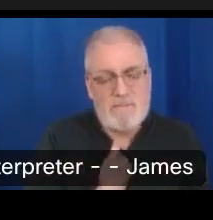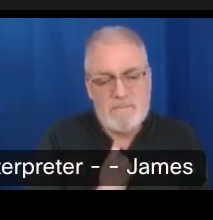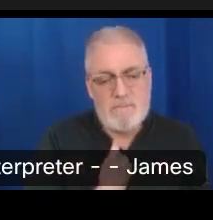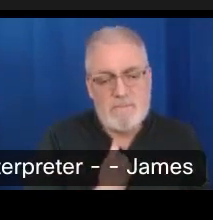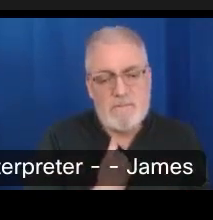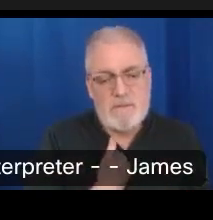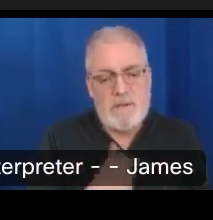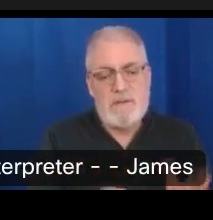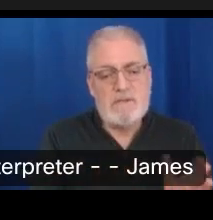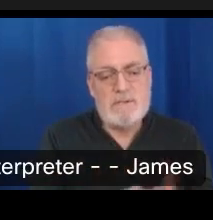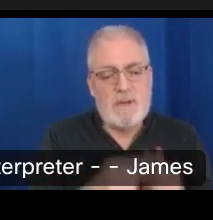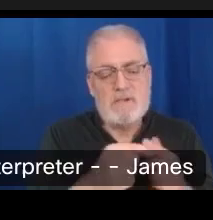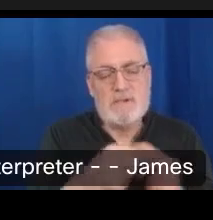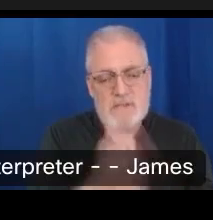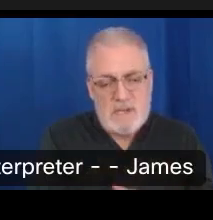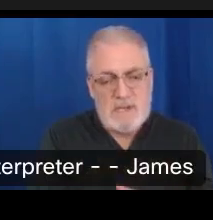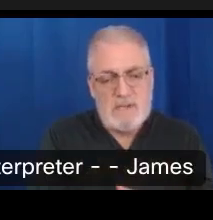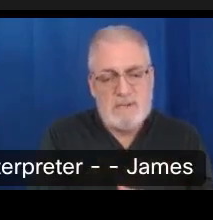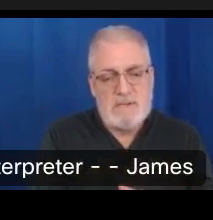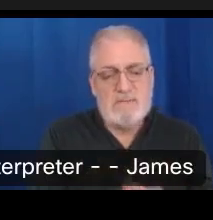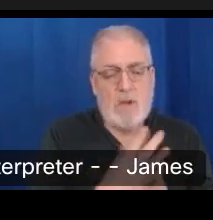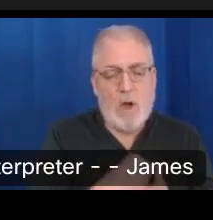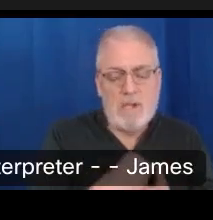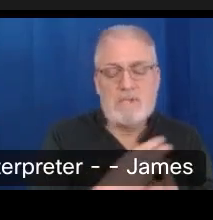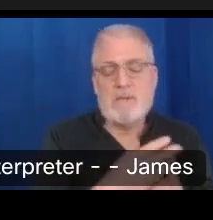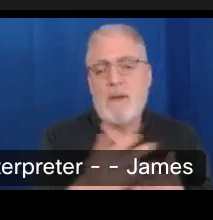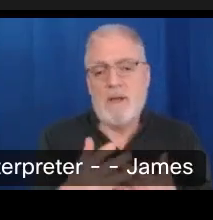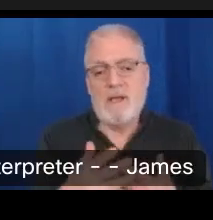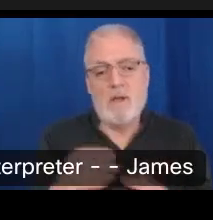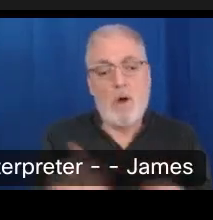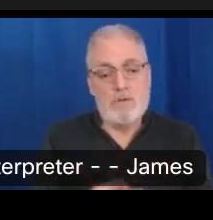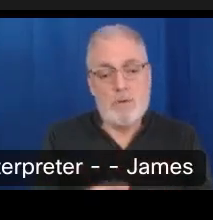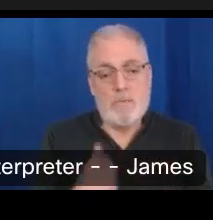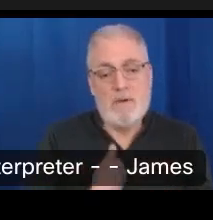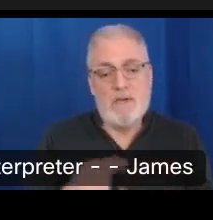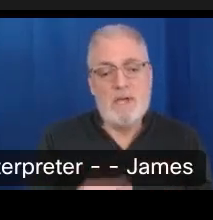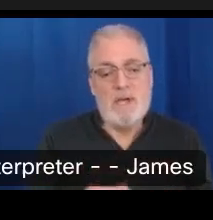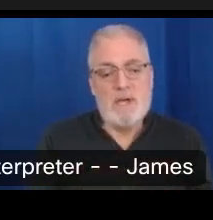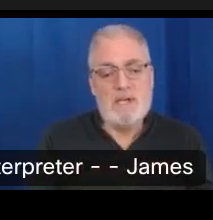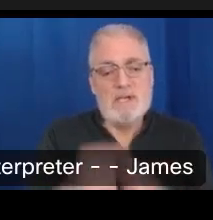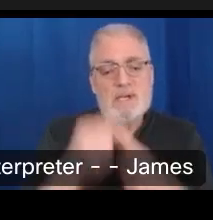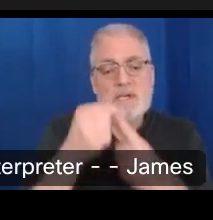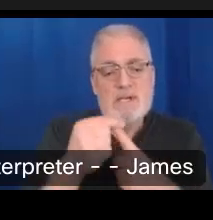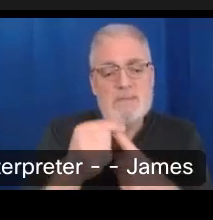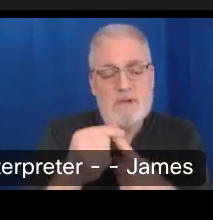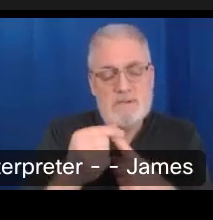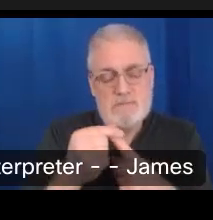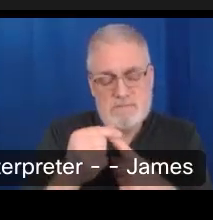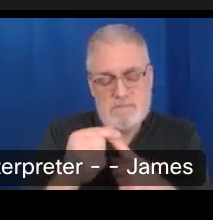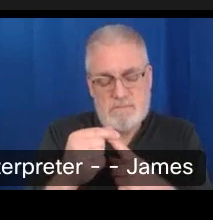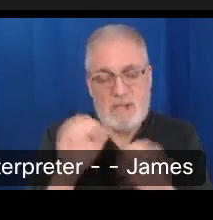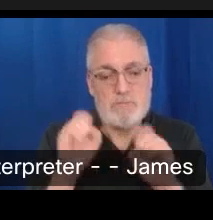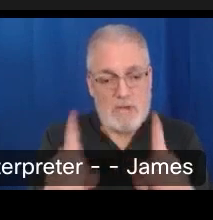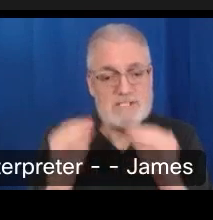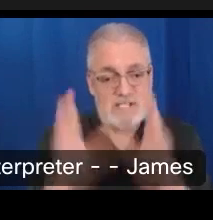am unable to navigate these systems. My families are unable to navigate these systems. I